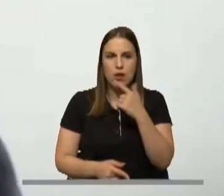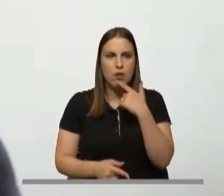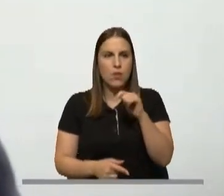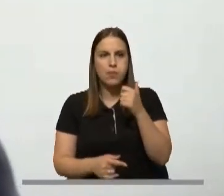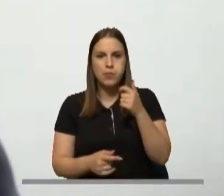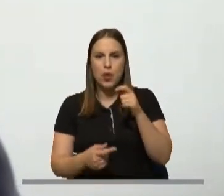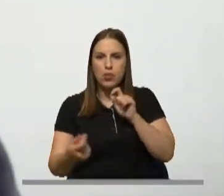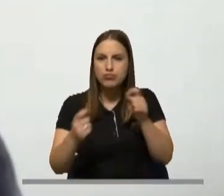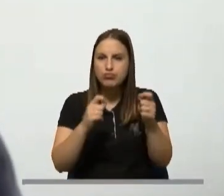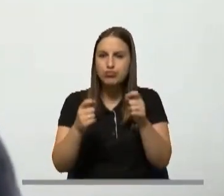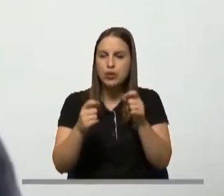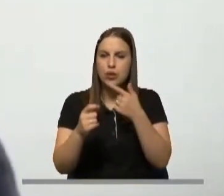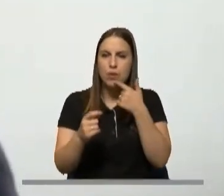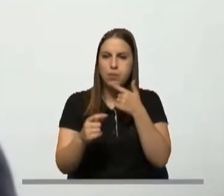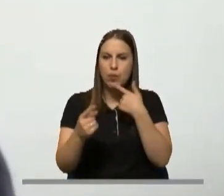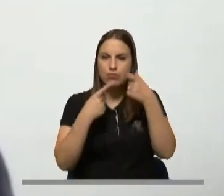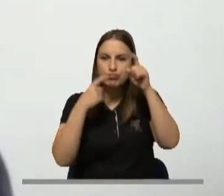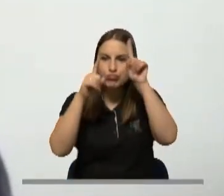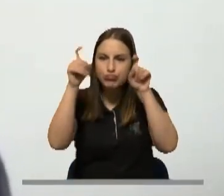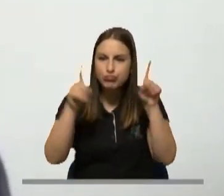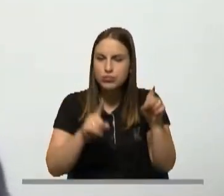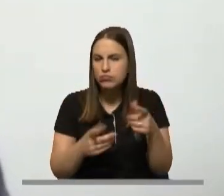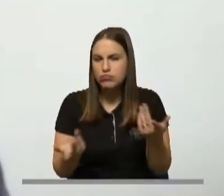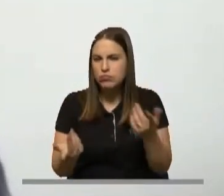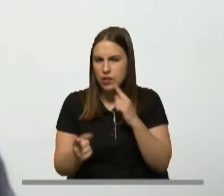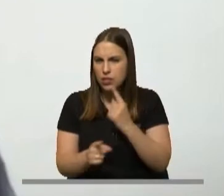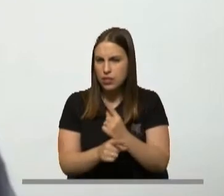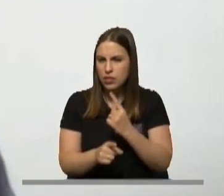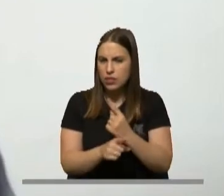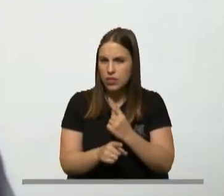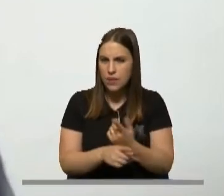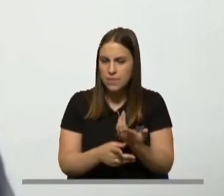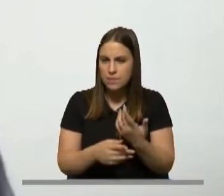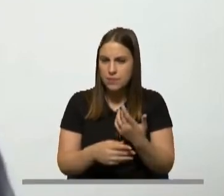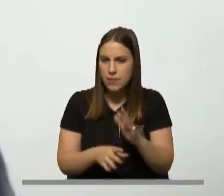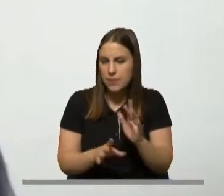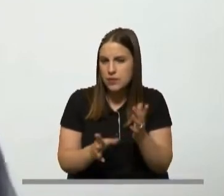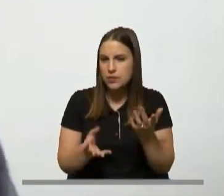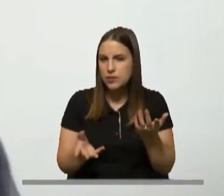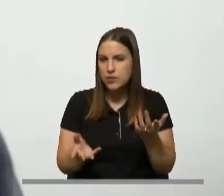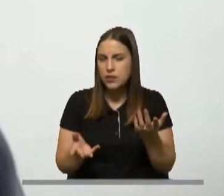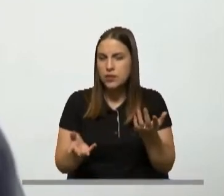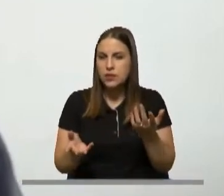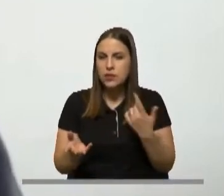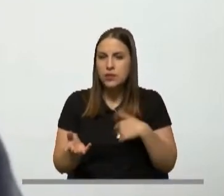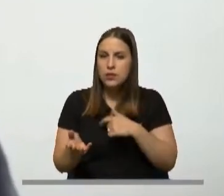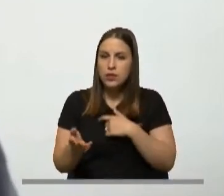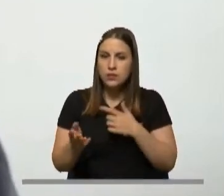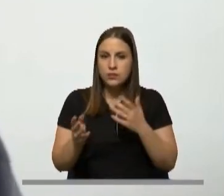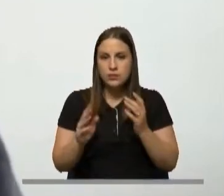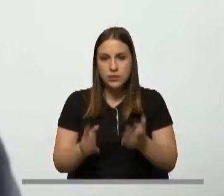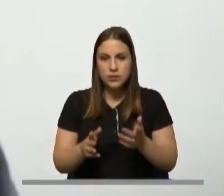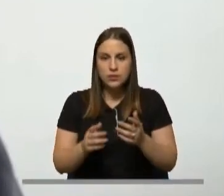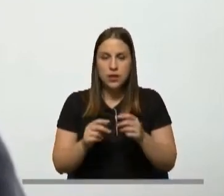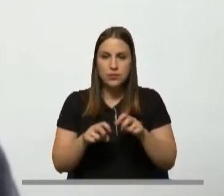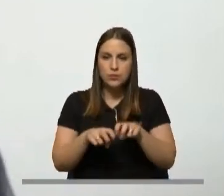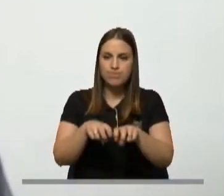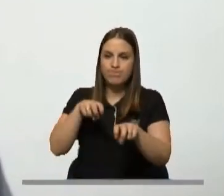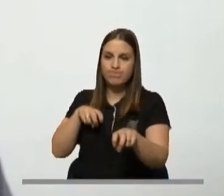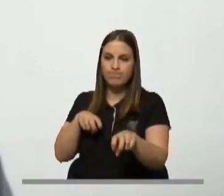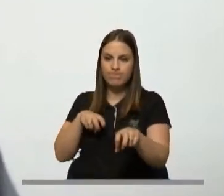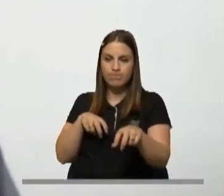revisable. Artificial intelligence procedures cannot exempt us from this